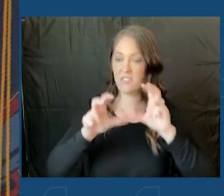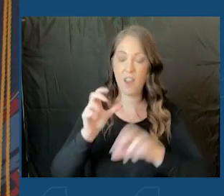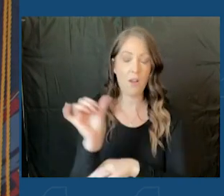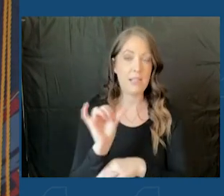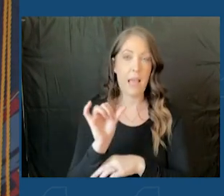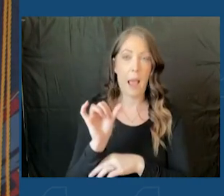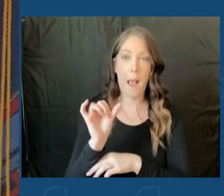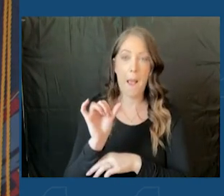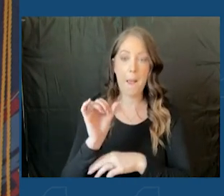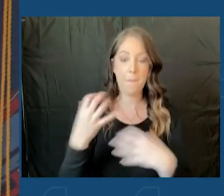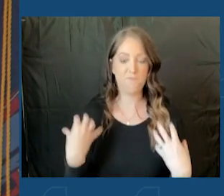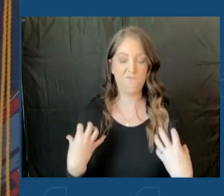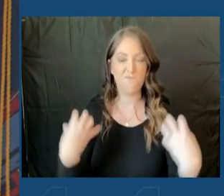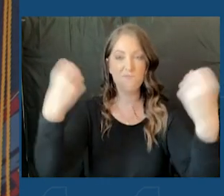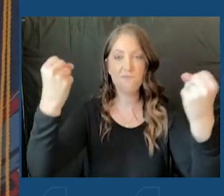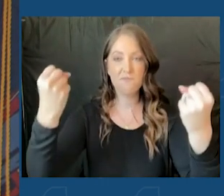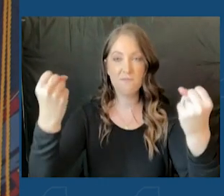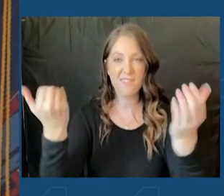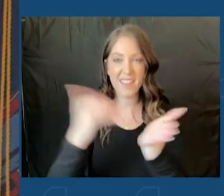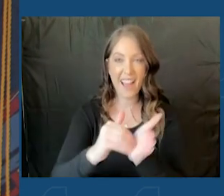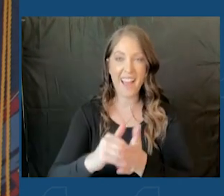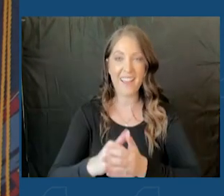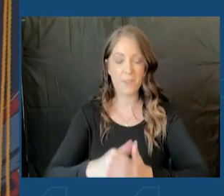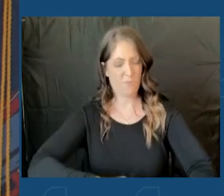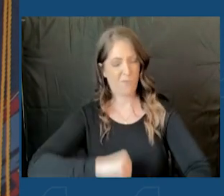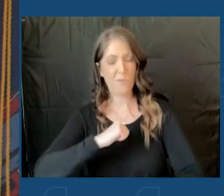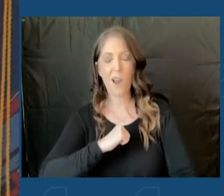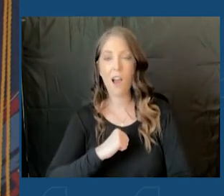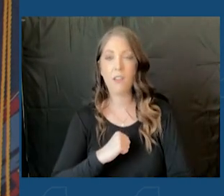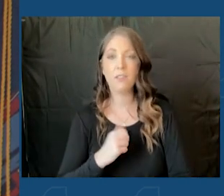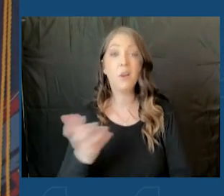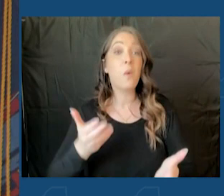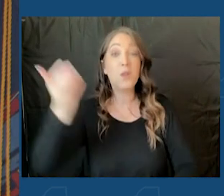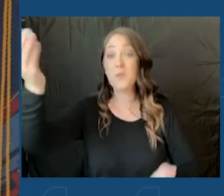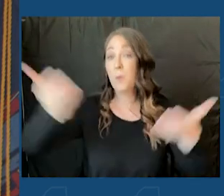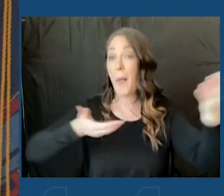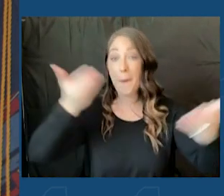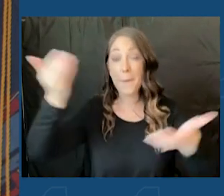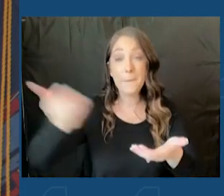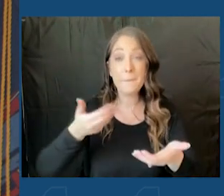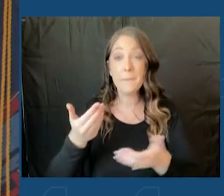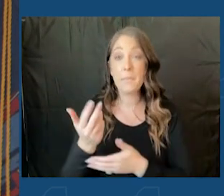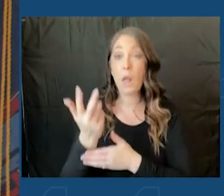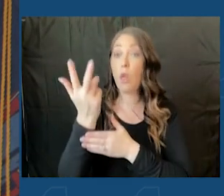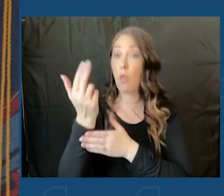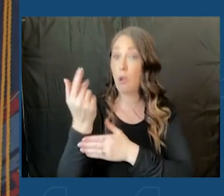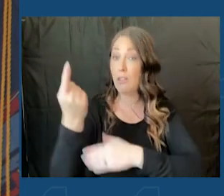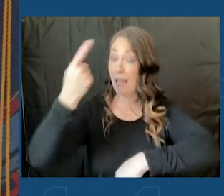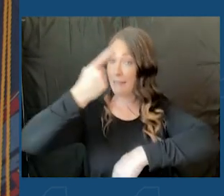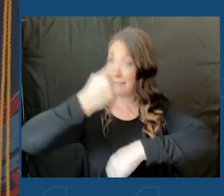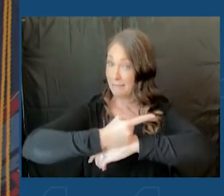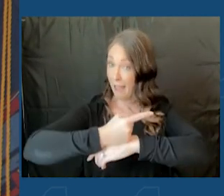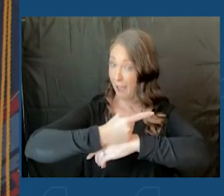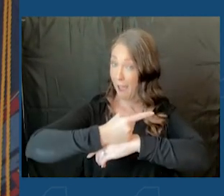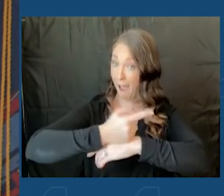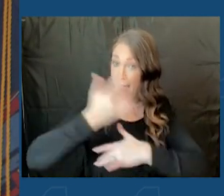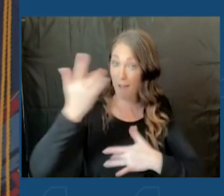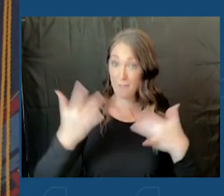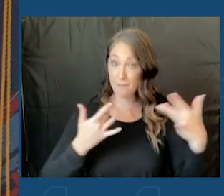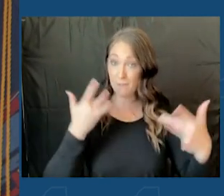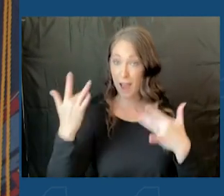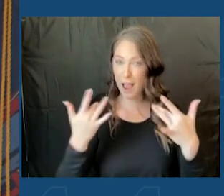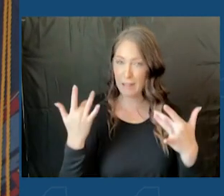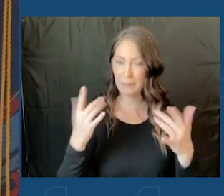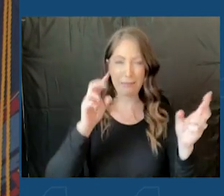proud of that. And we want to welcome everyone to what is a 13-day extravaganza. There was little issues about the